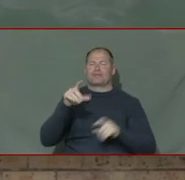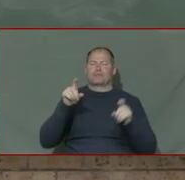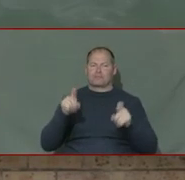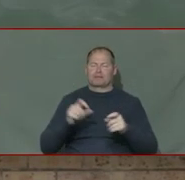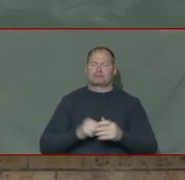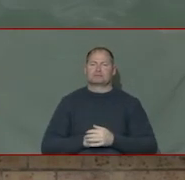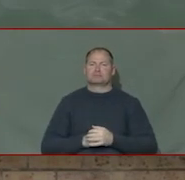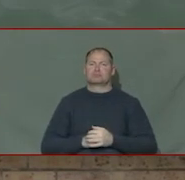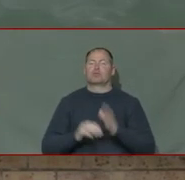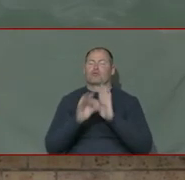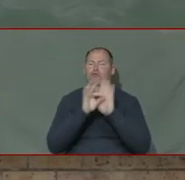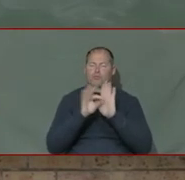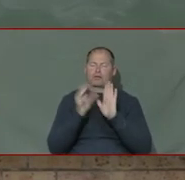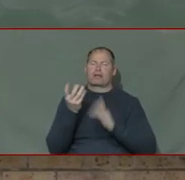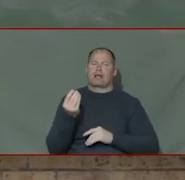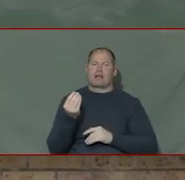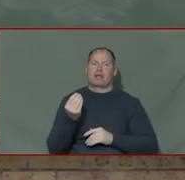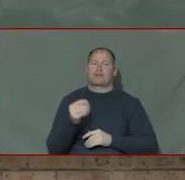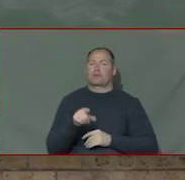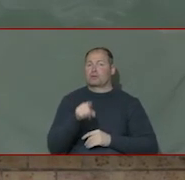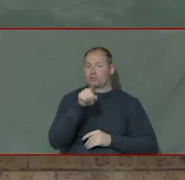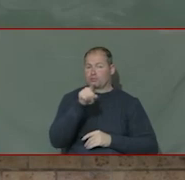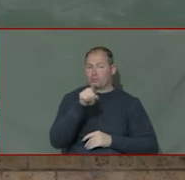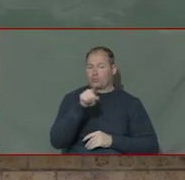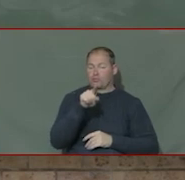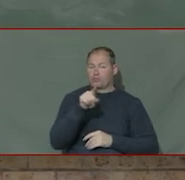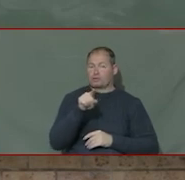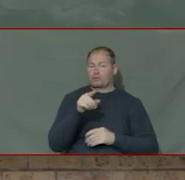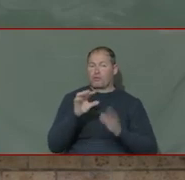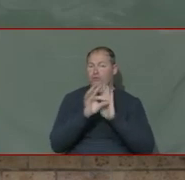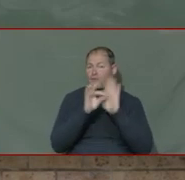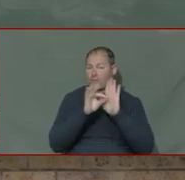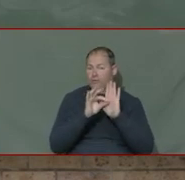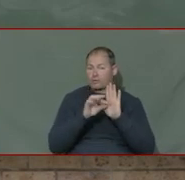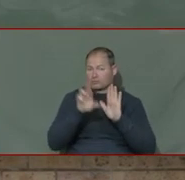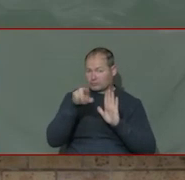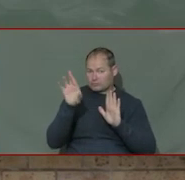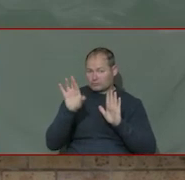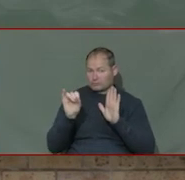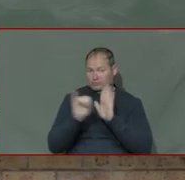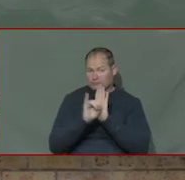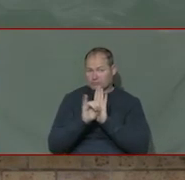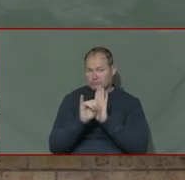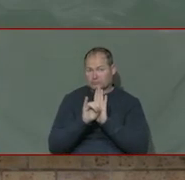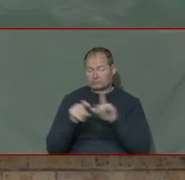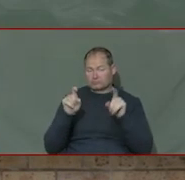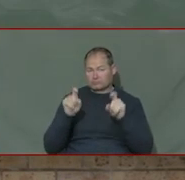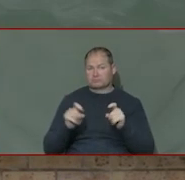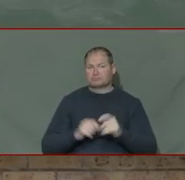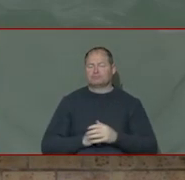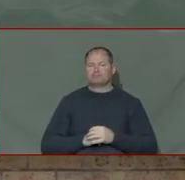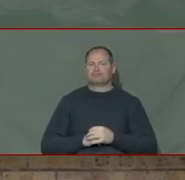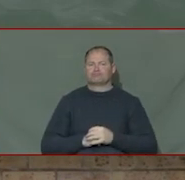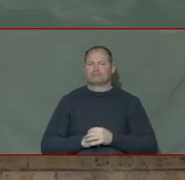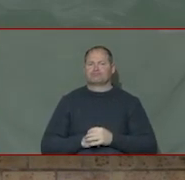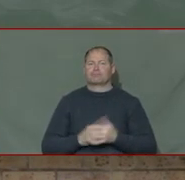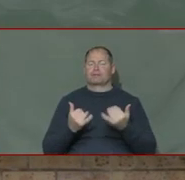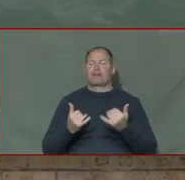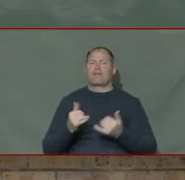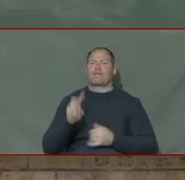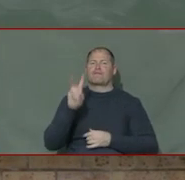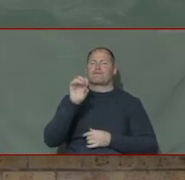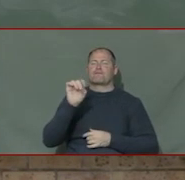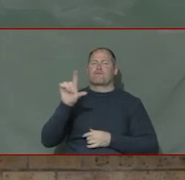you the formulas. You still have to identify the correct formula for the volume of the cone, and the volume of the